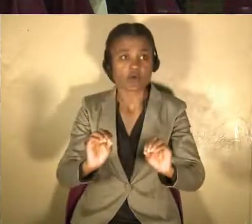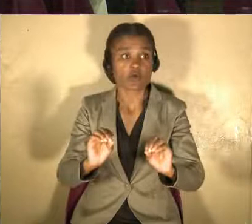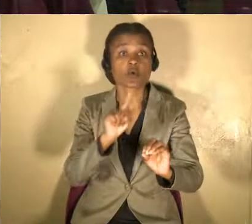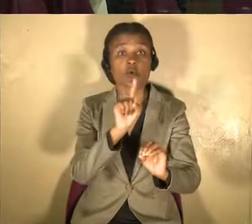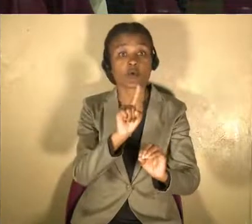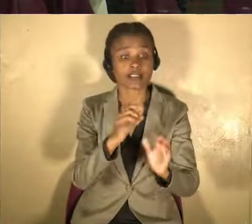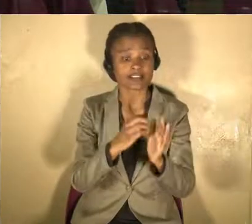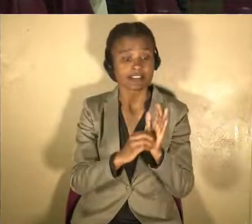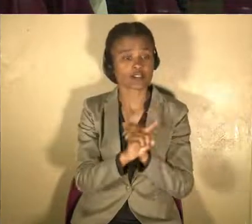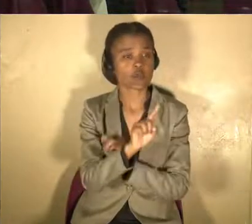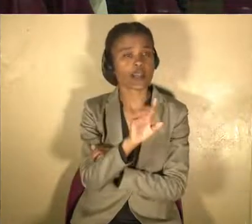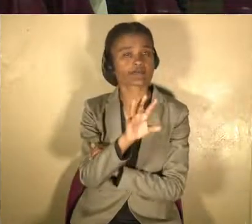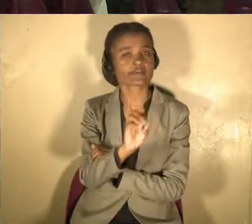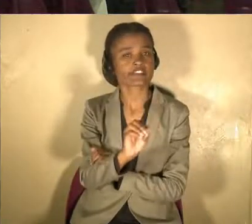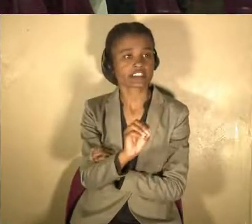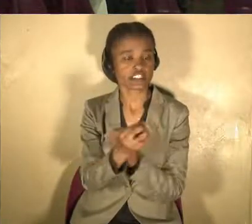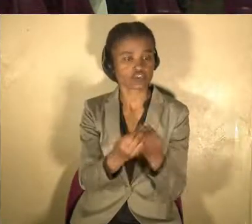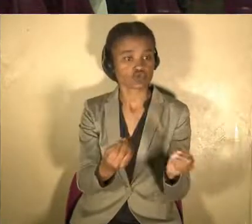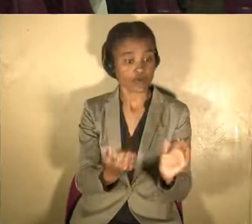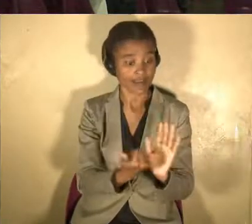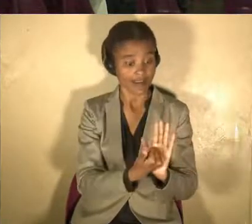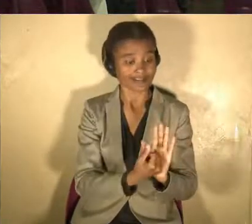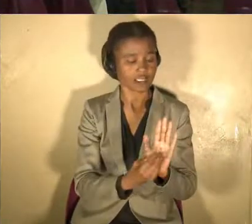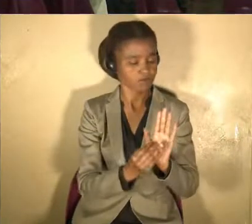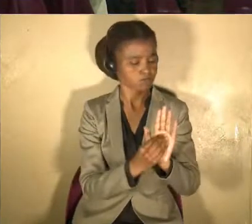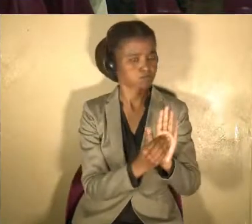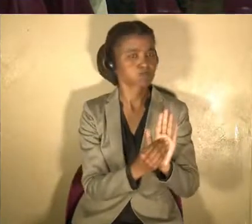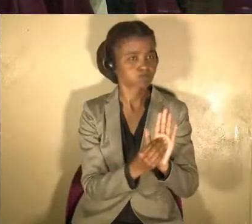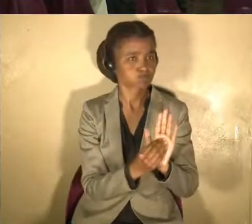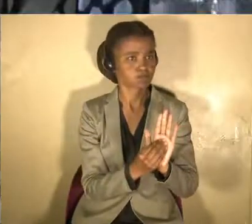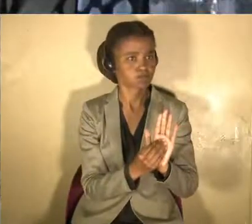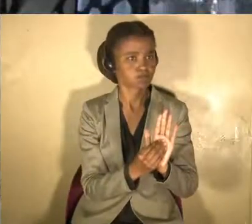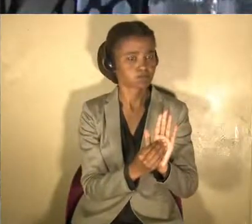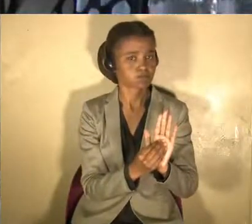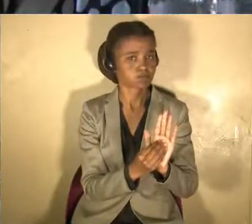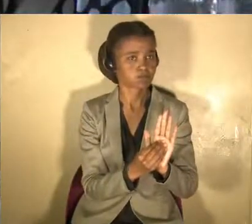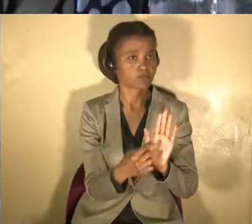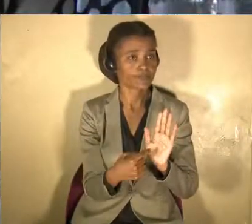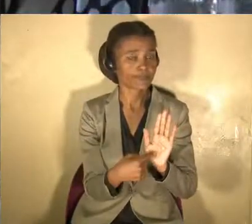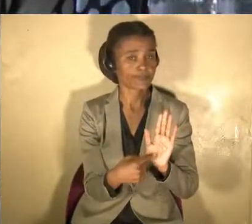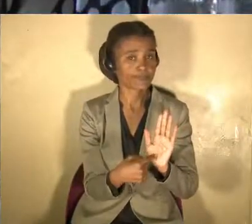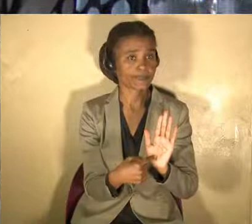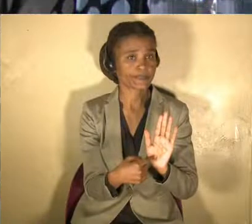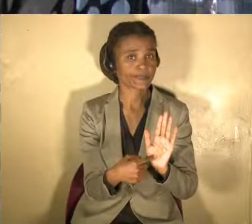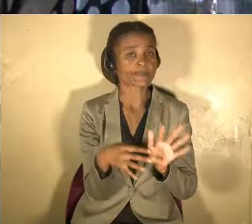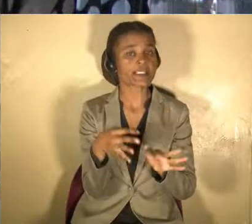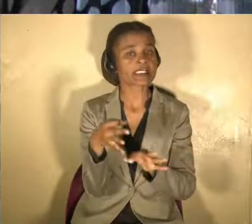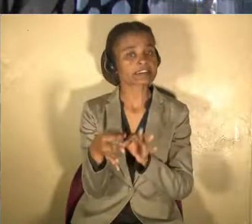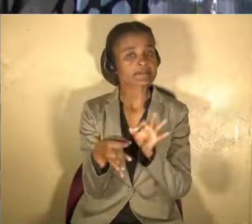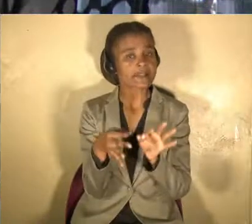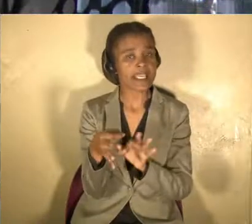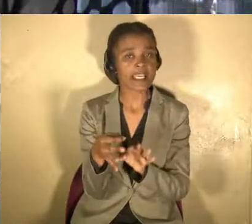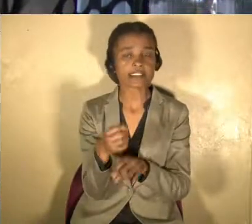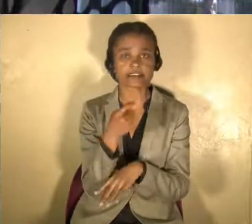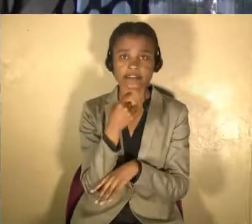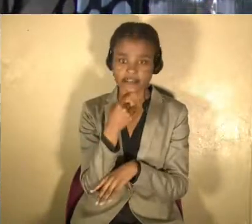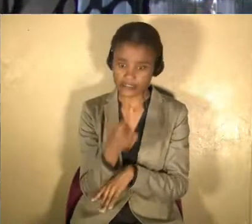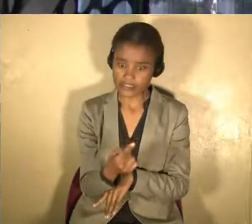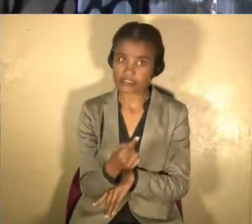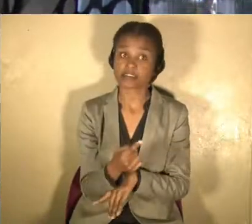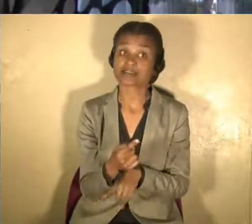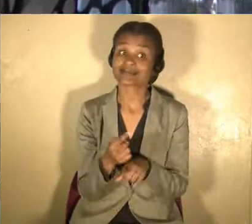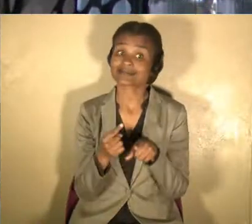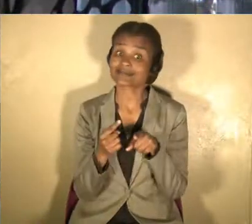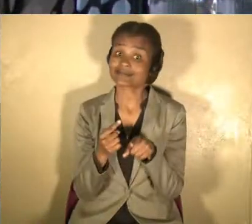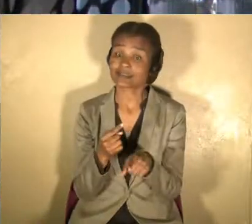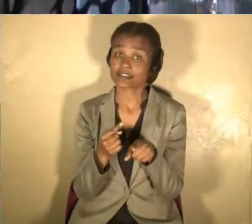Act, pardon me. Section 150, yeah, Children's Act, it's a provision for